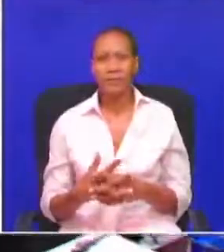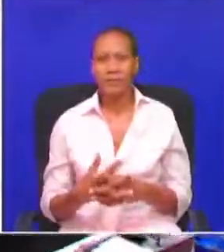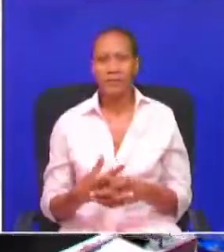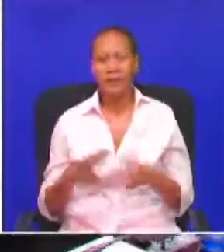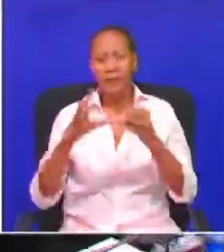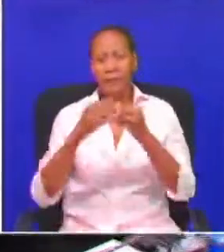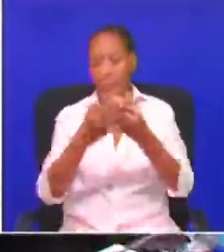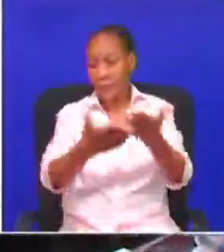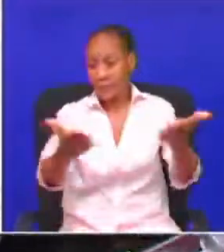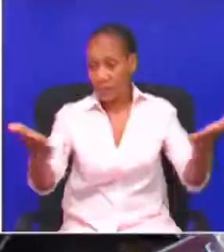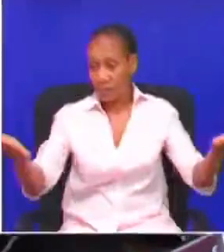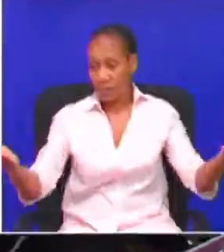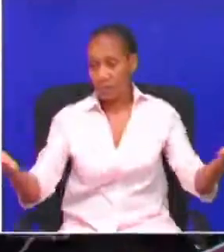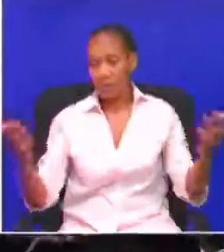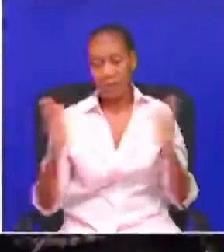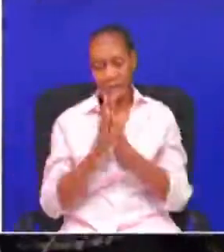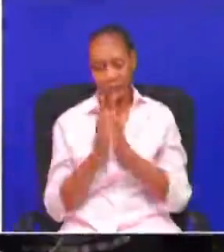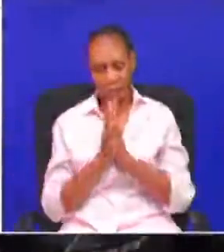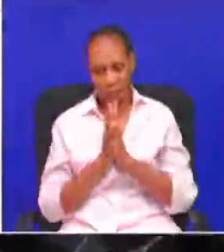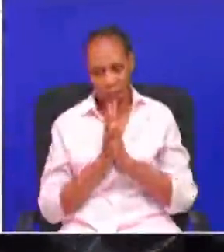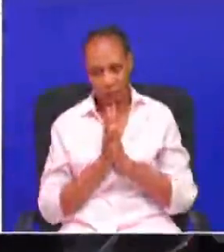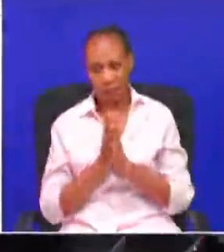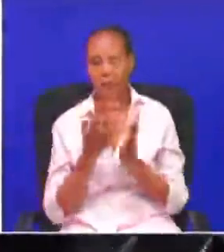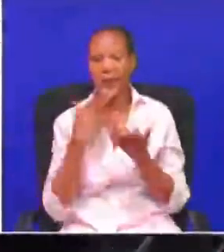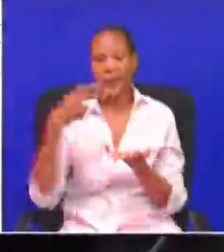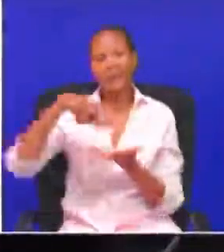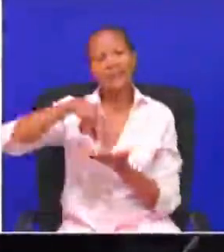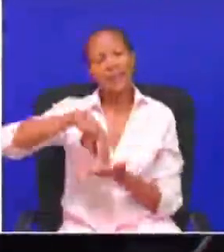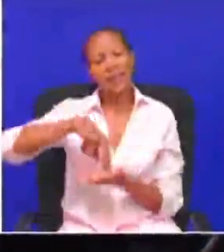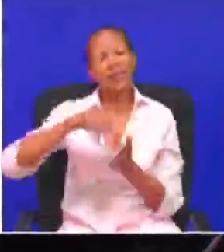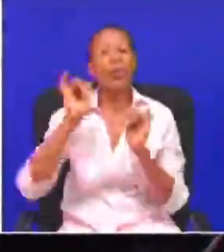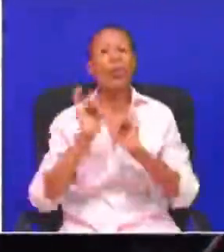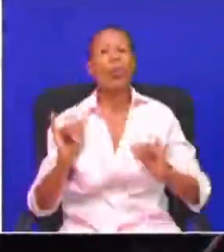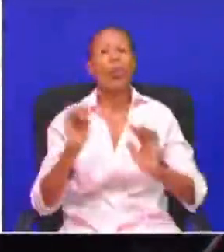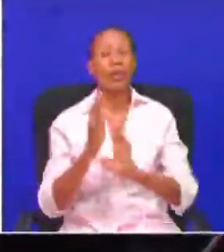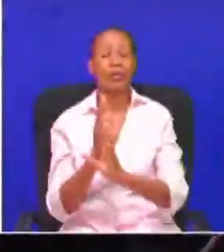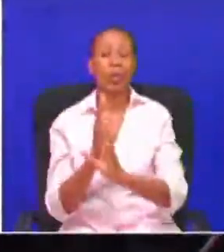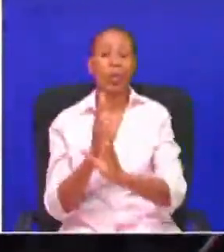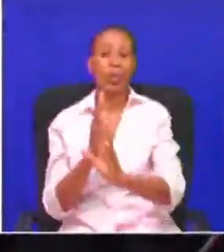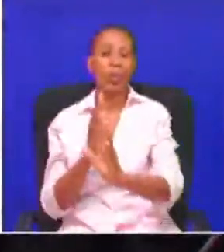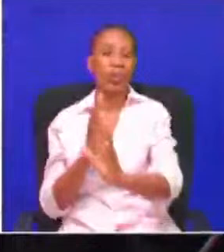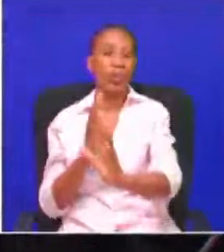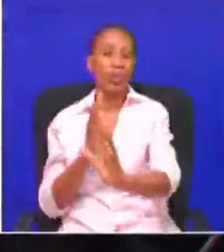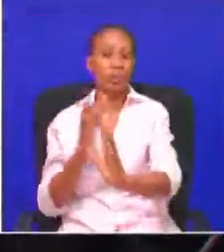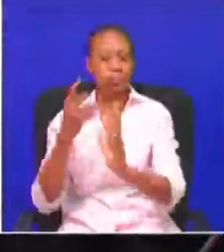Honourable members, I request that members stand and wait for the presiding